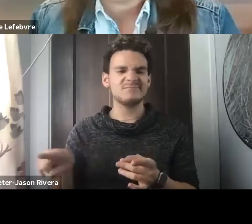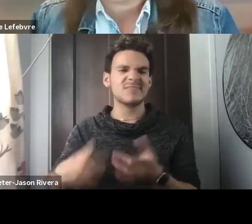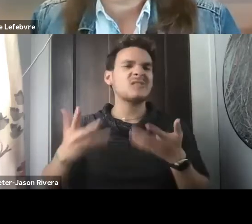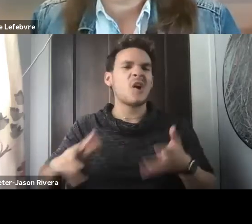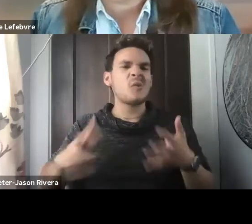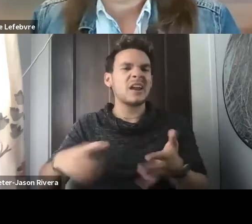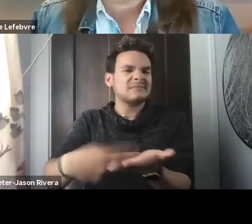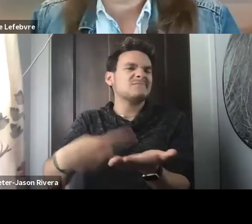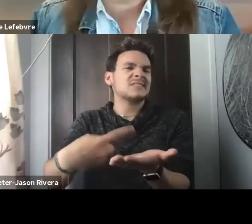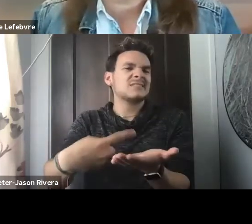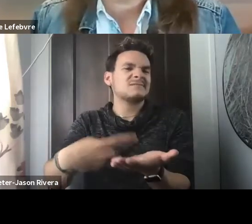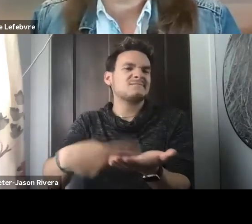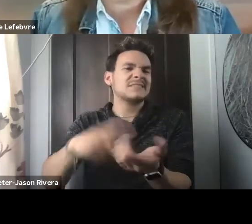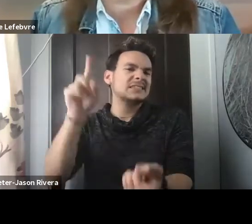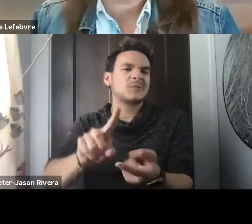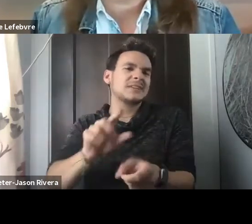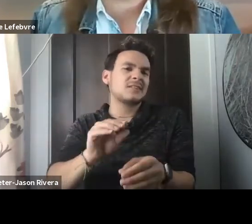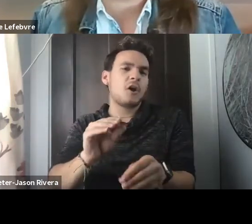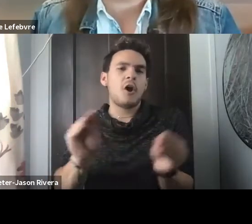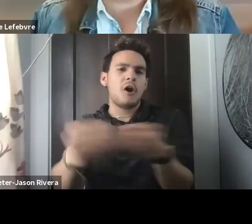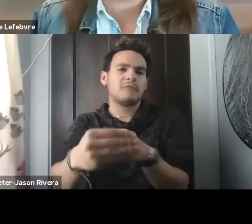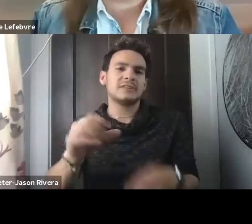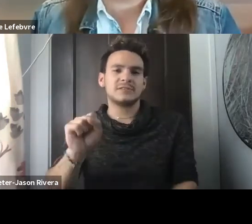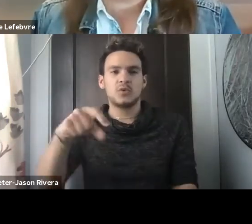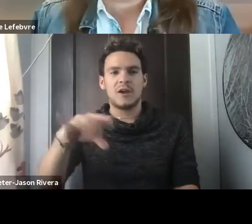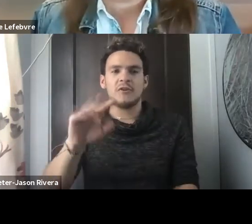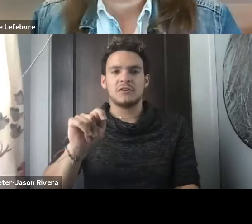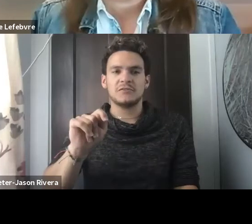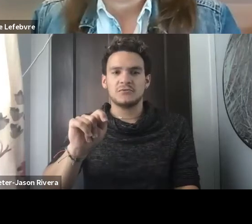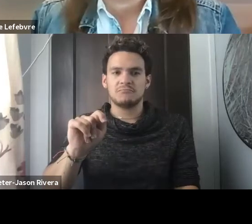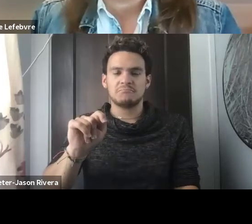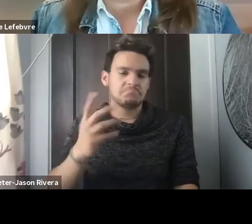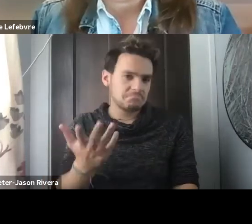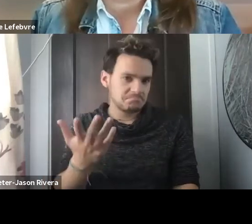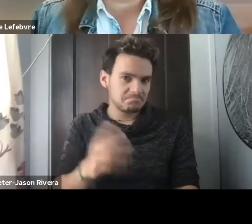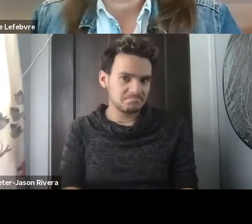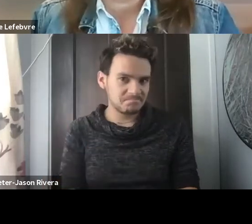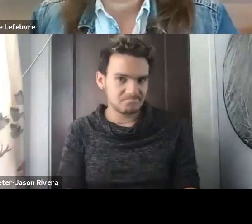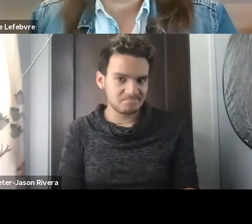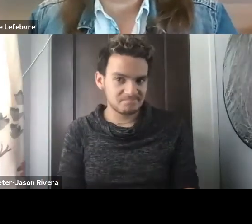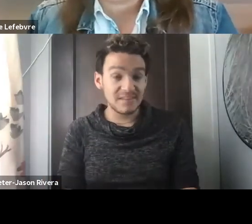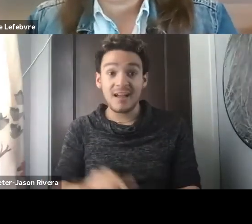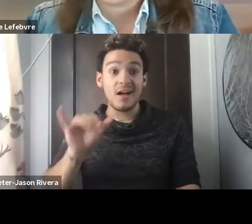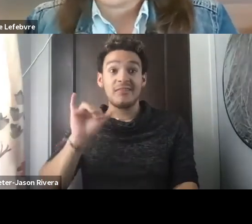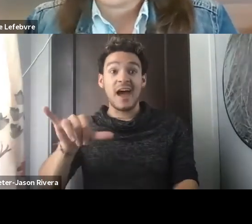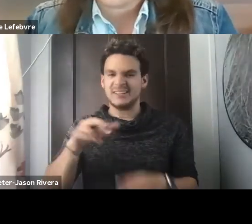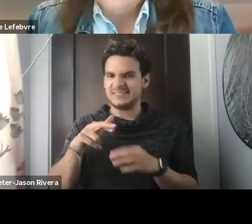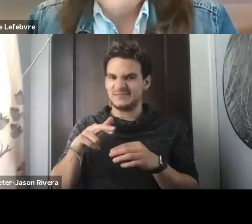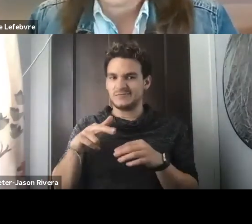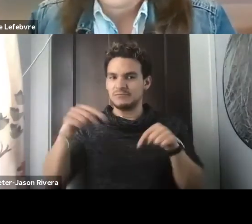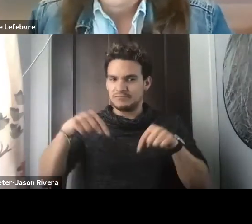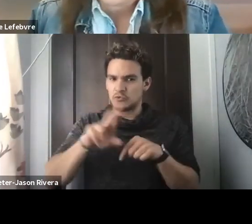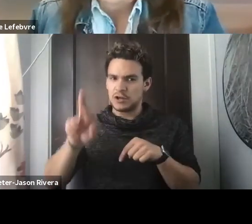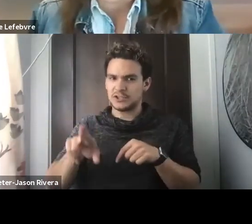had discussions about decreasing office square footage. So this is regional specific. So